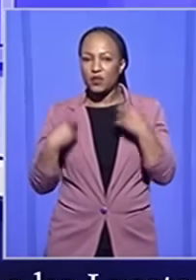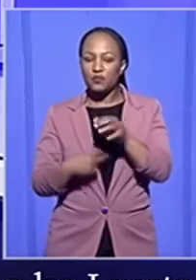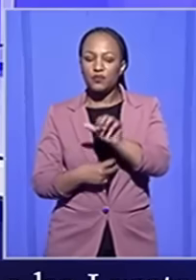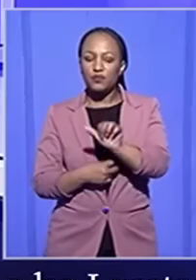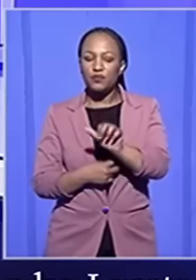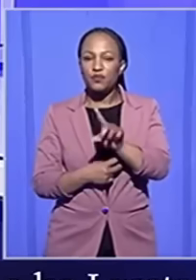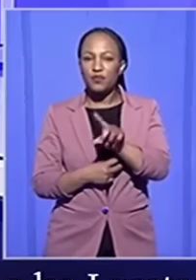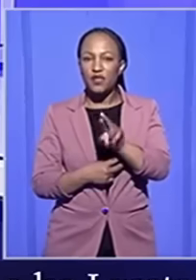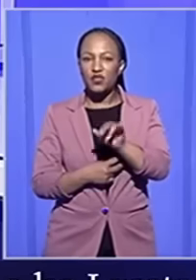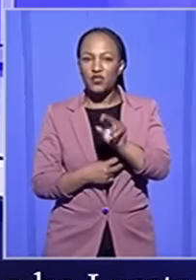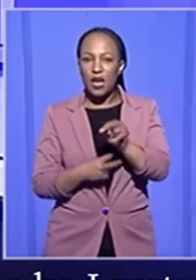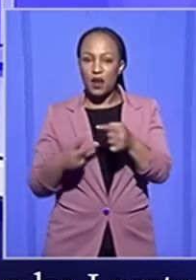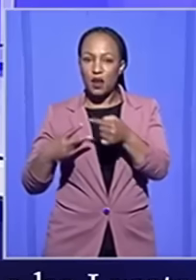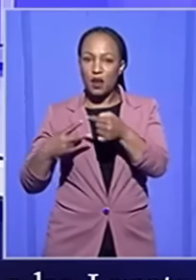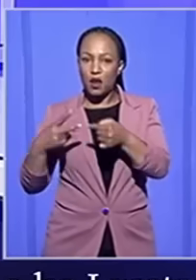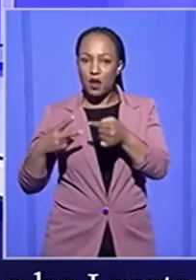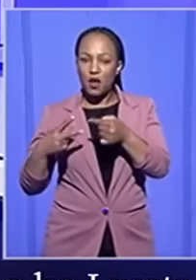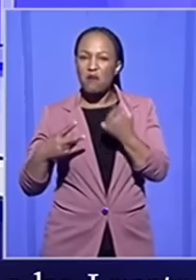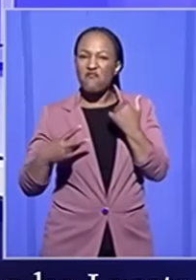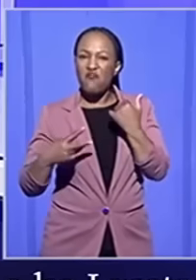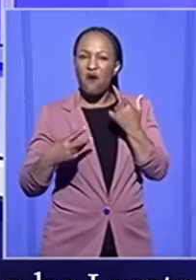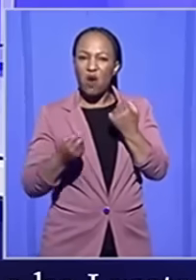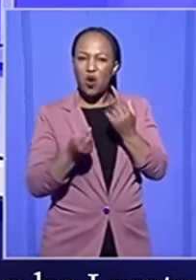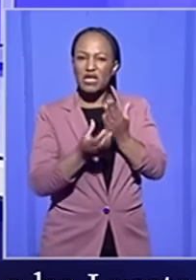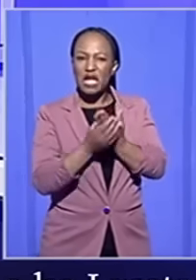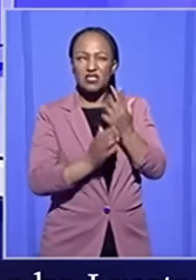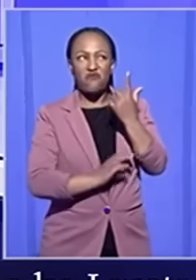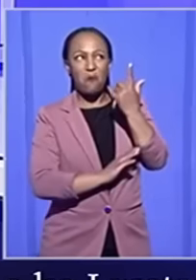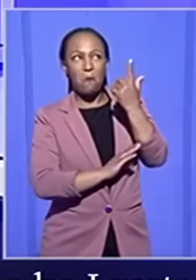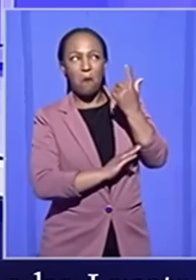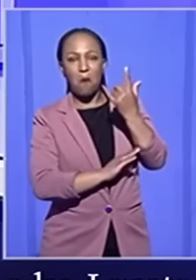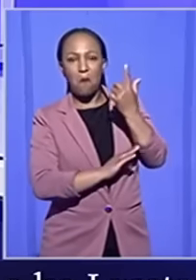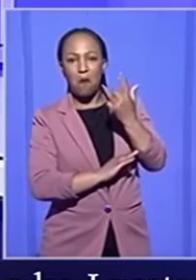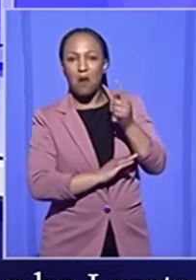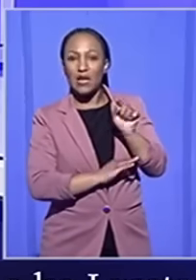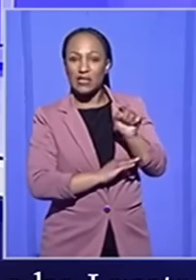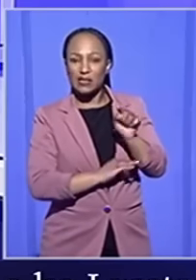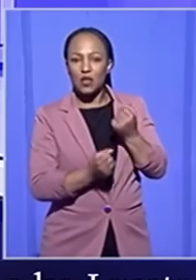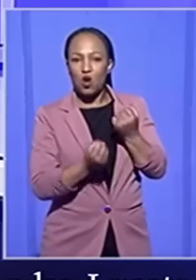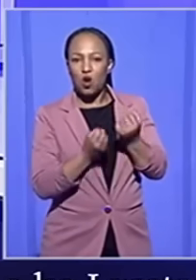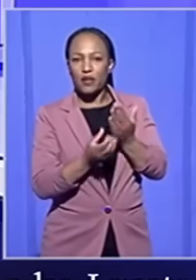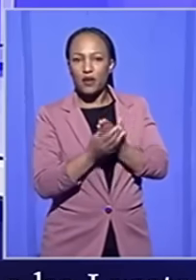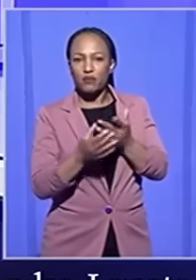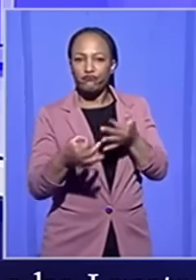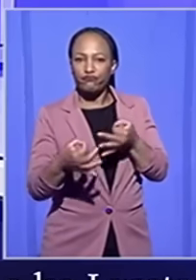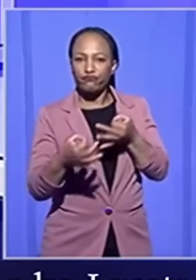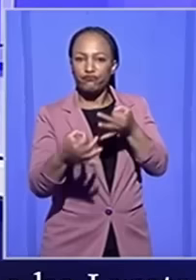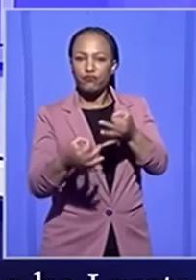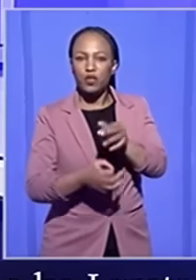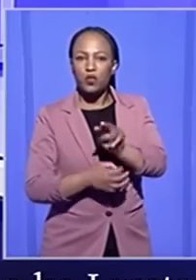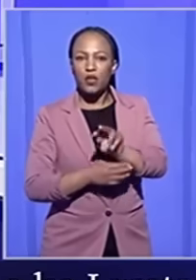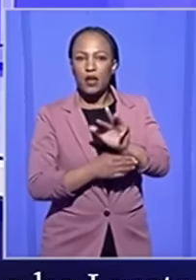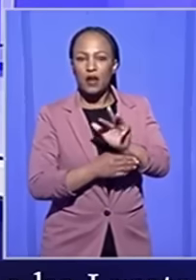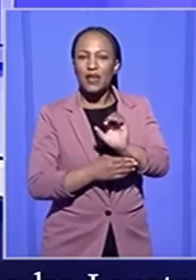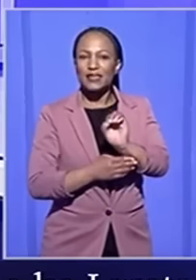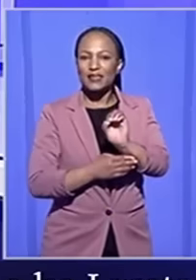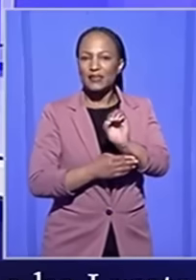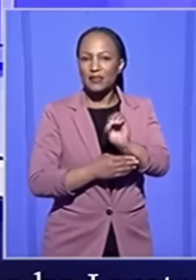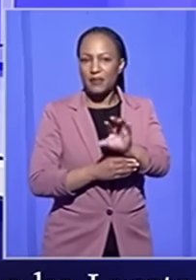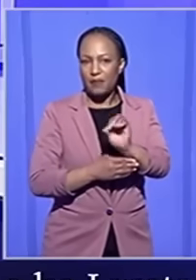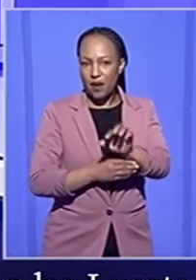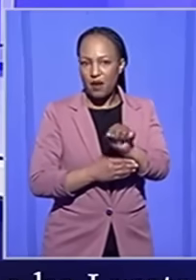Snyman e buseditswe morago go fitlha lwetsa le malatsi a 29 tebang le gore bolaka tlholo. Puso le